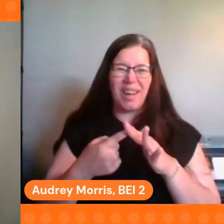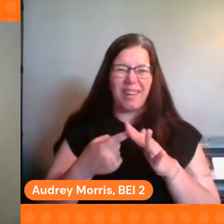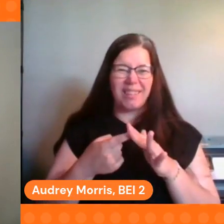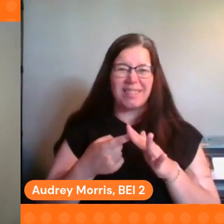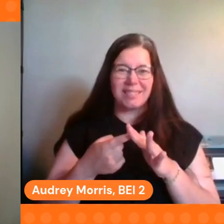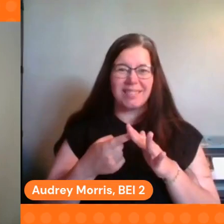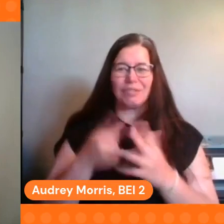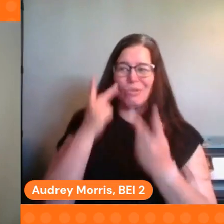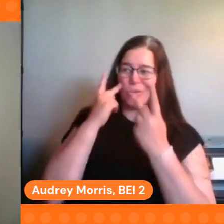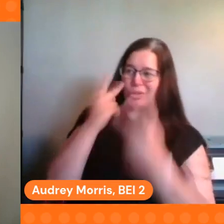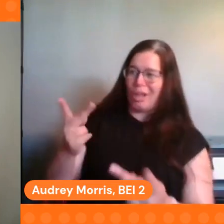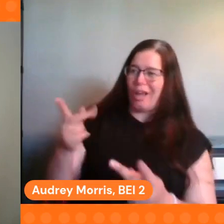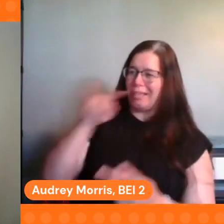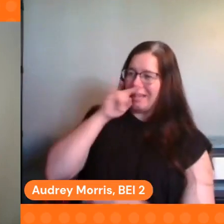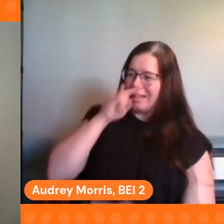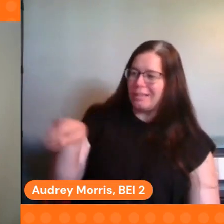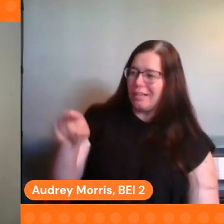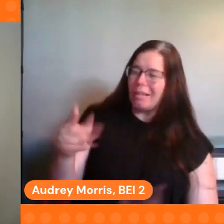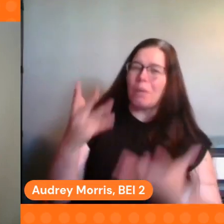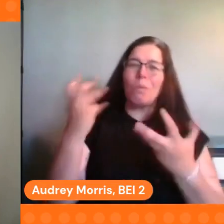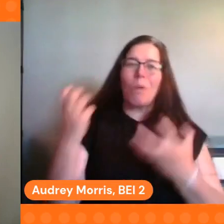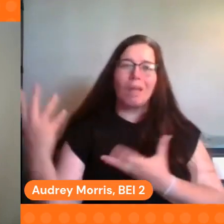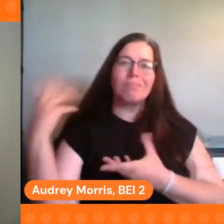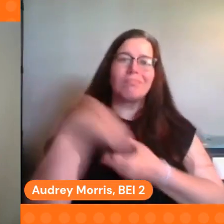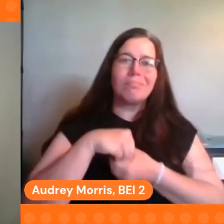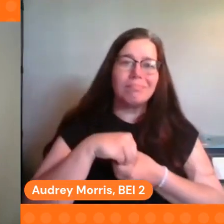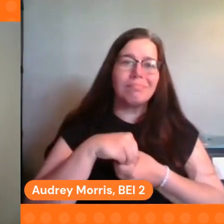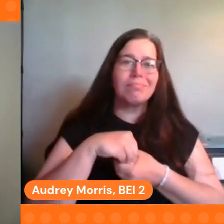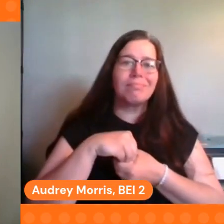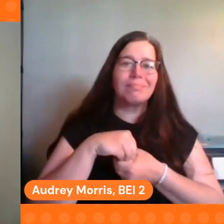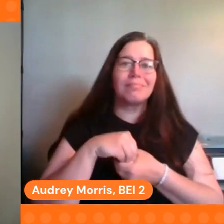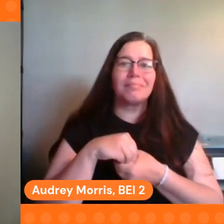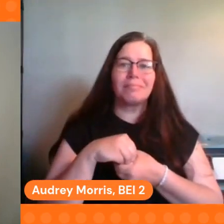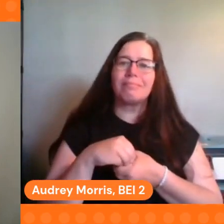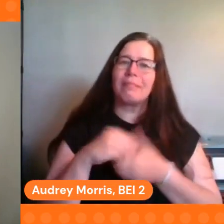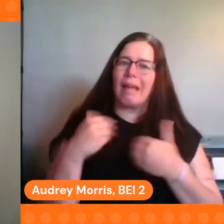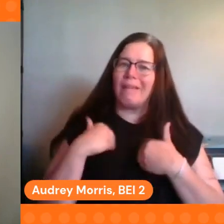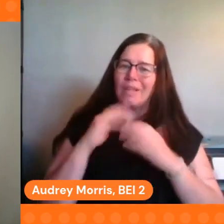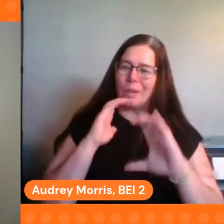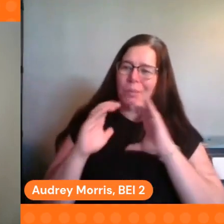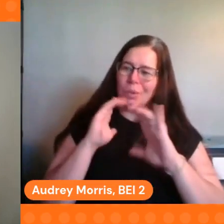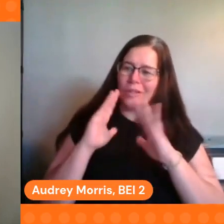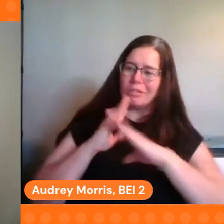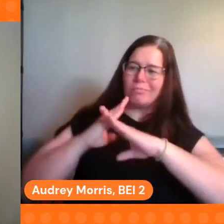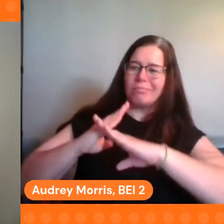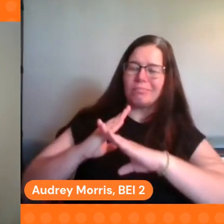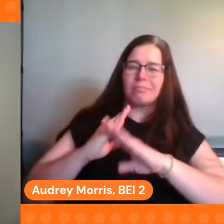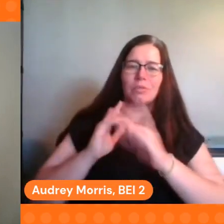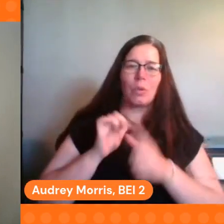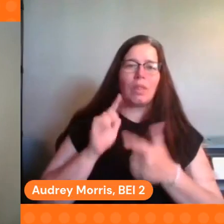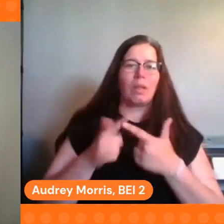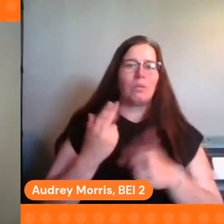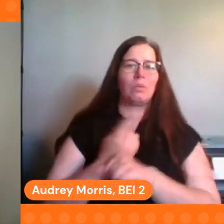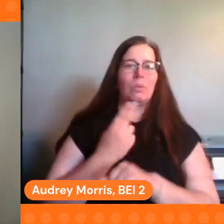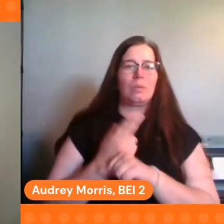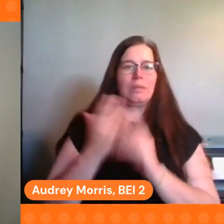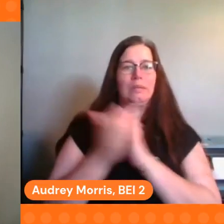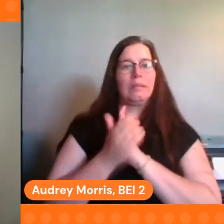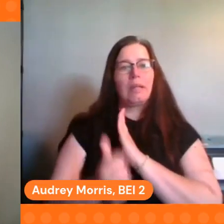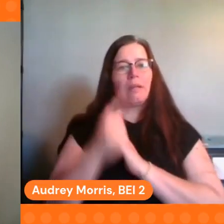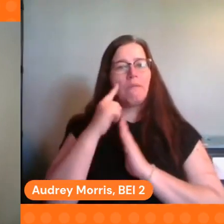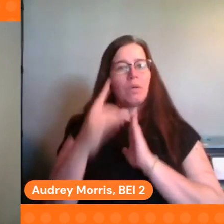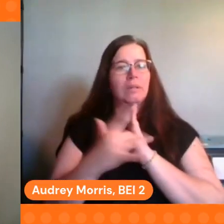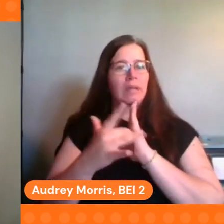these kids that wanted to participate, and that you had a communication gap. So you used your skills of as a technologist